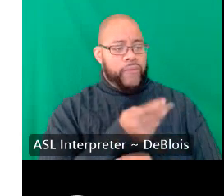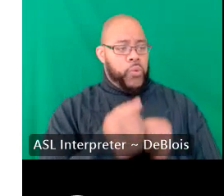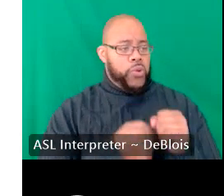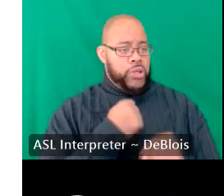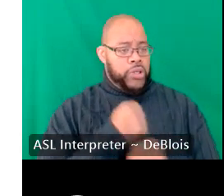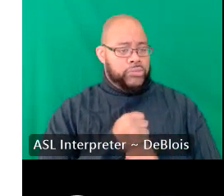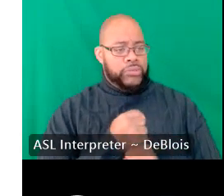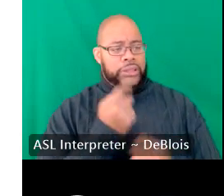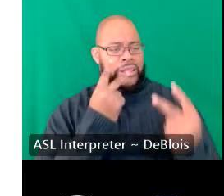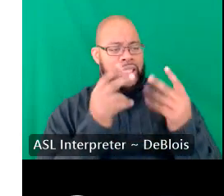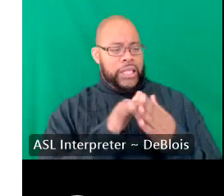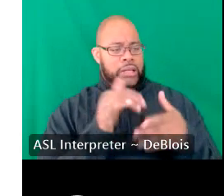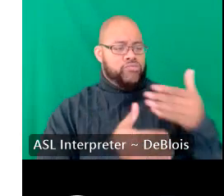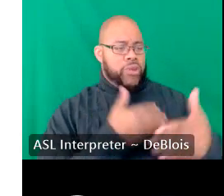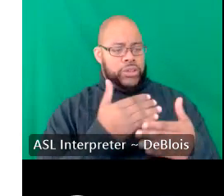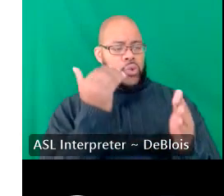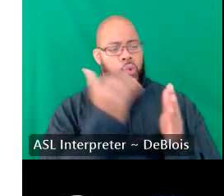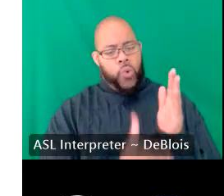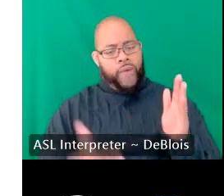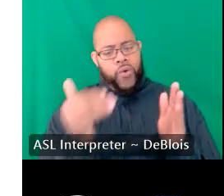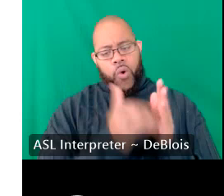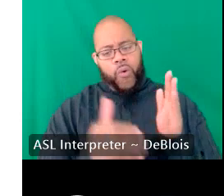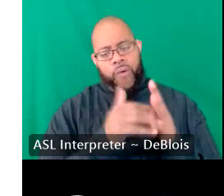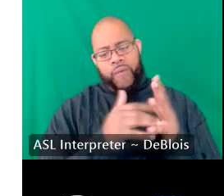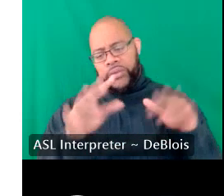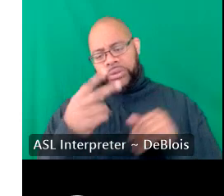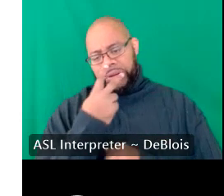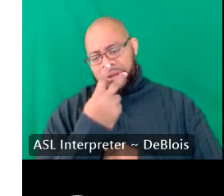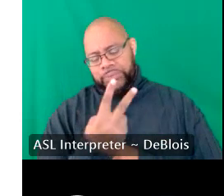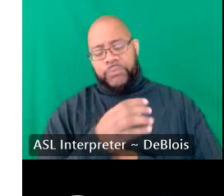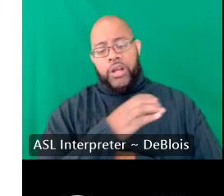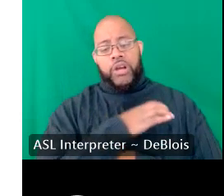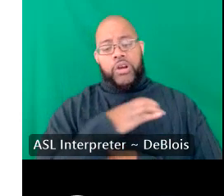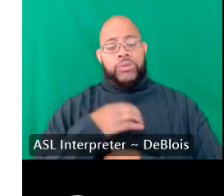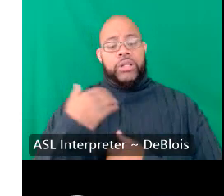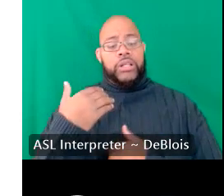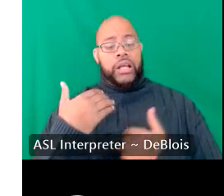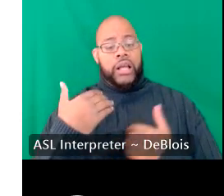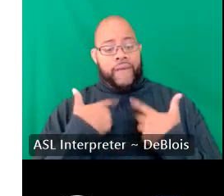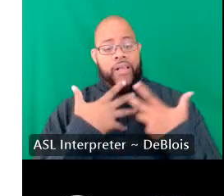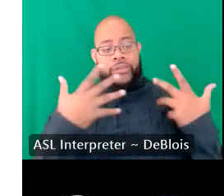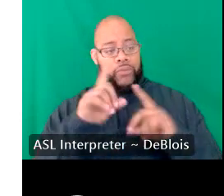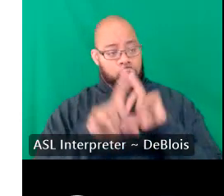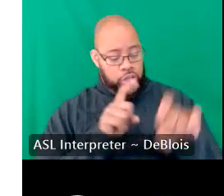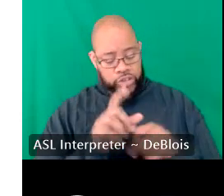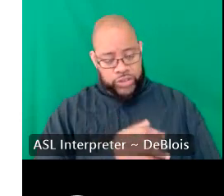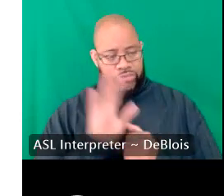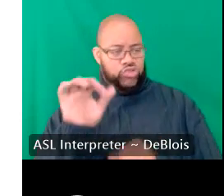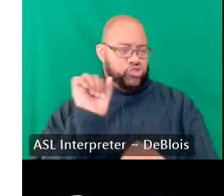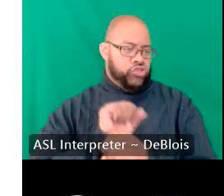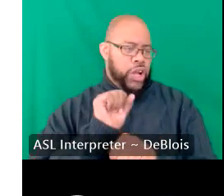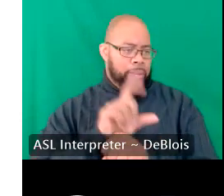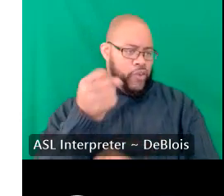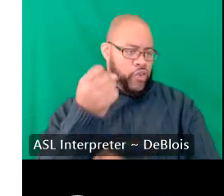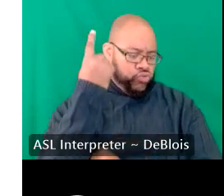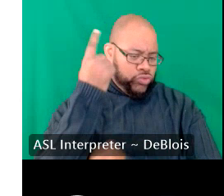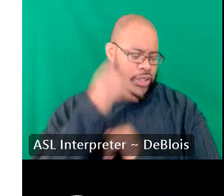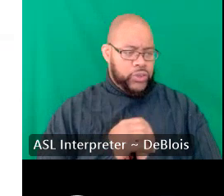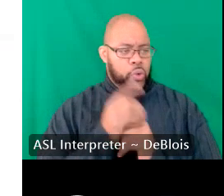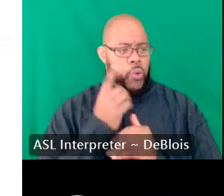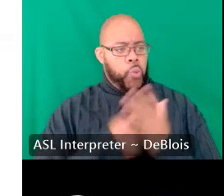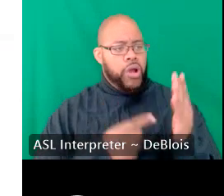have seen this process over and over again. That Congress will have lots of questions. That it is their job to understand what it is